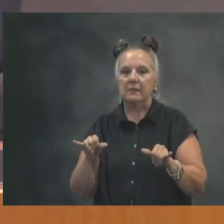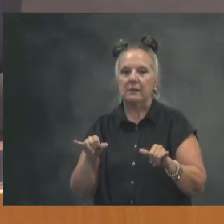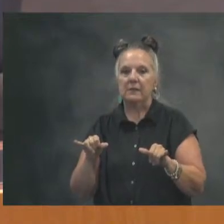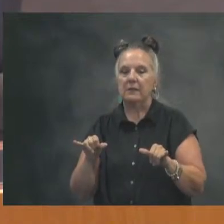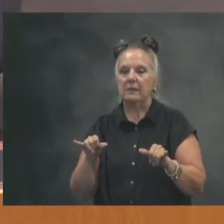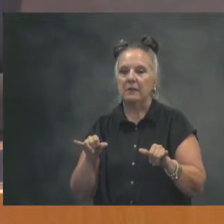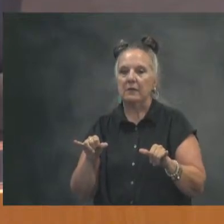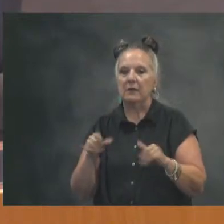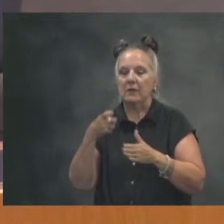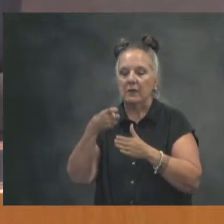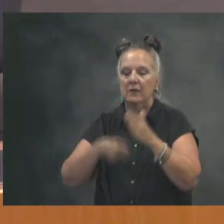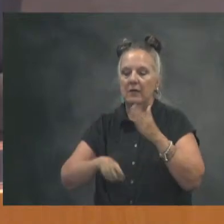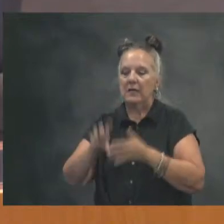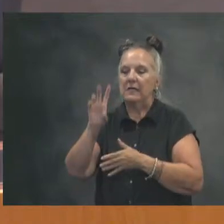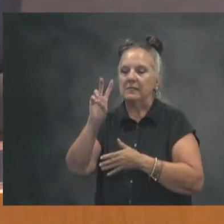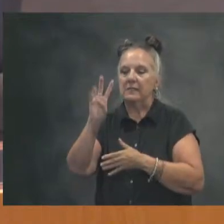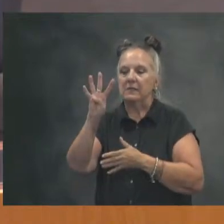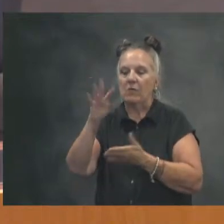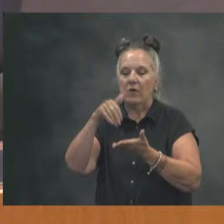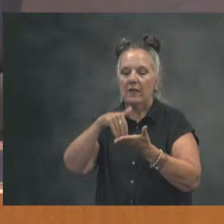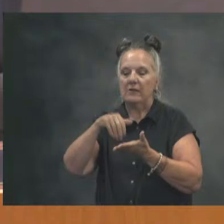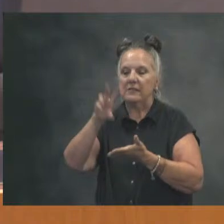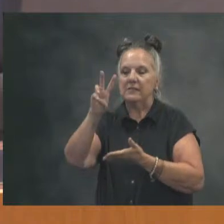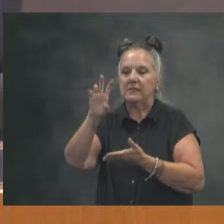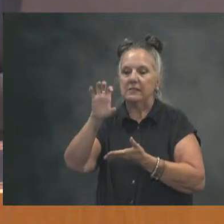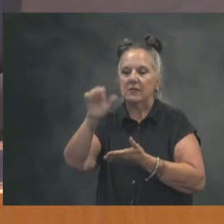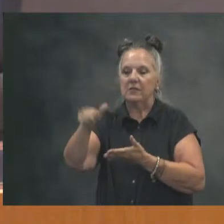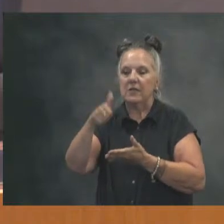Incorporated at a cost of